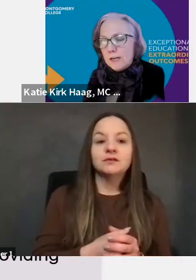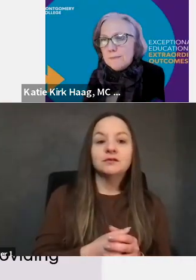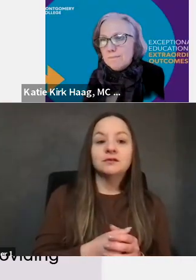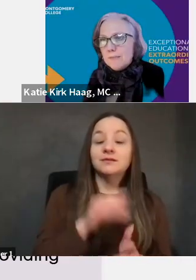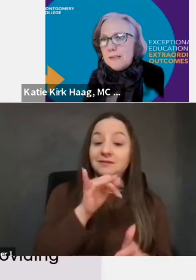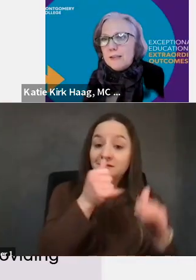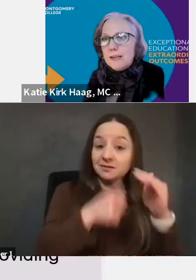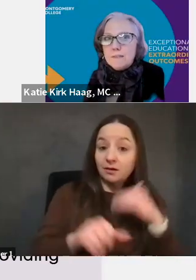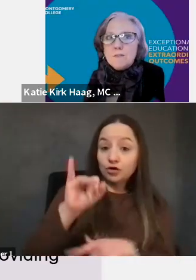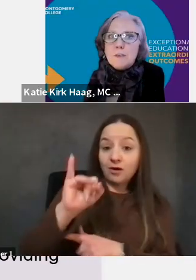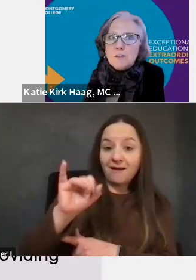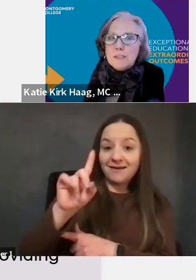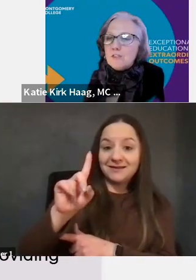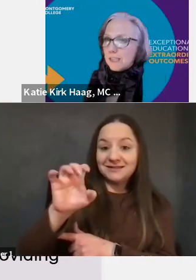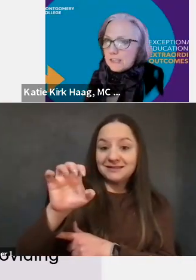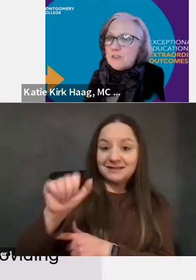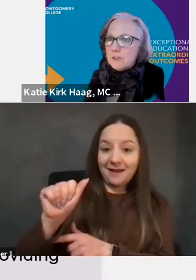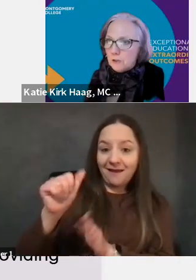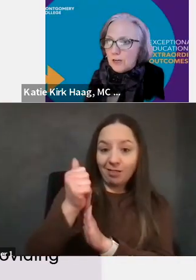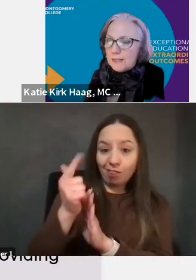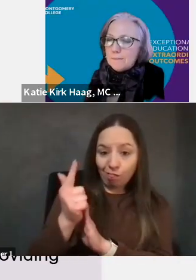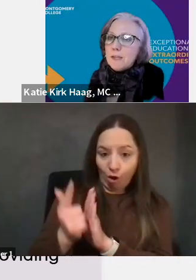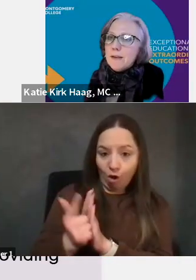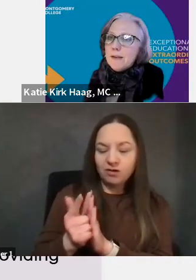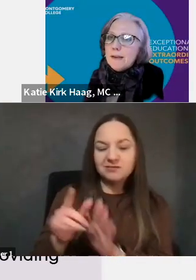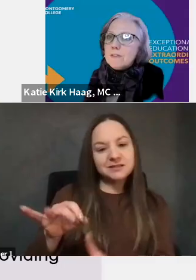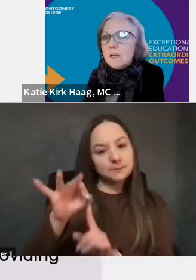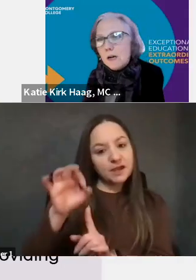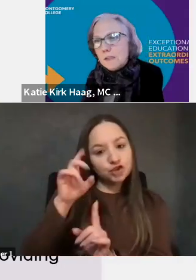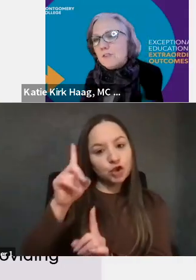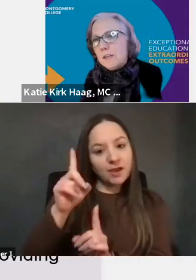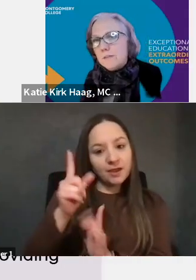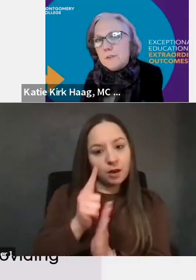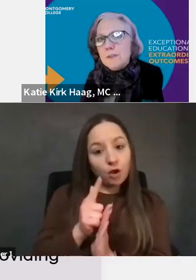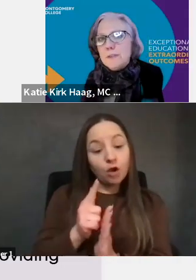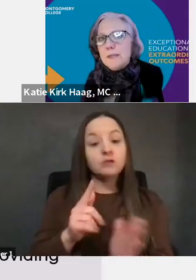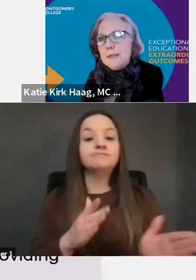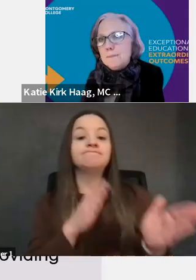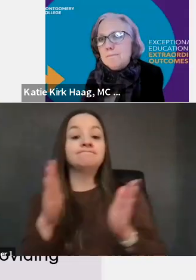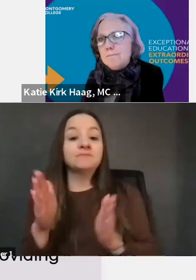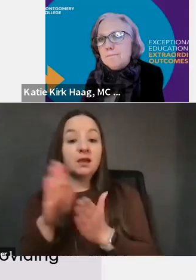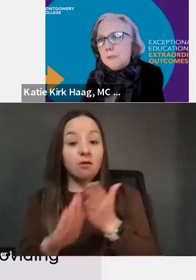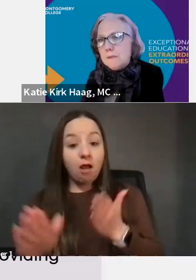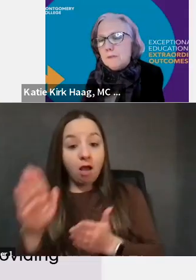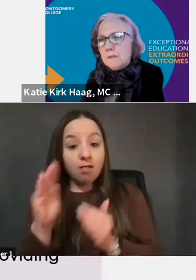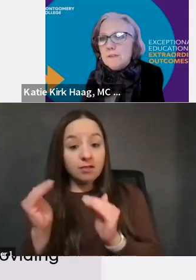IDEA law, and that's a special education law. At the college level,